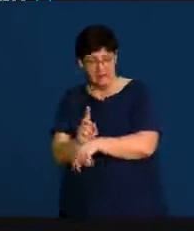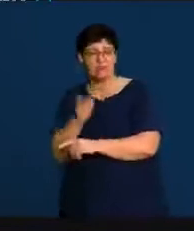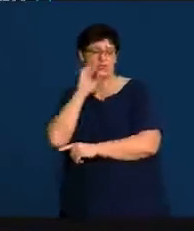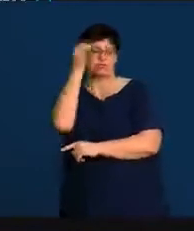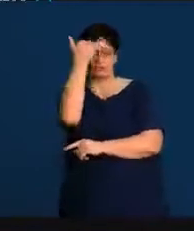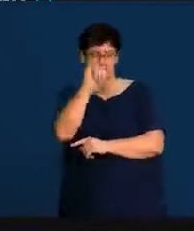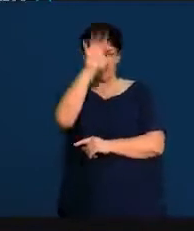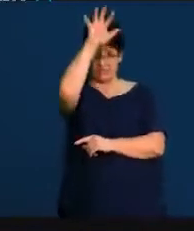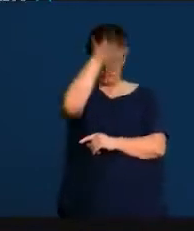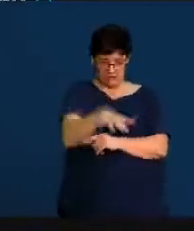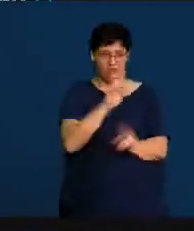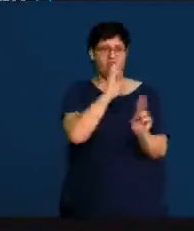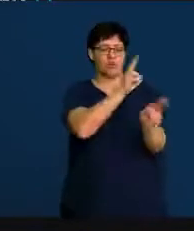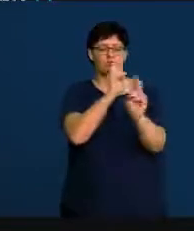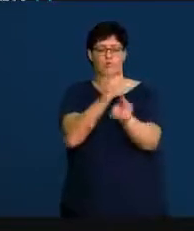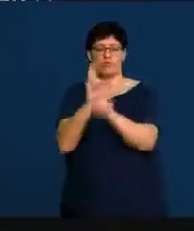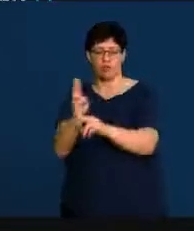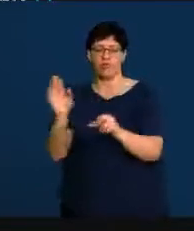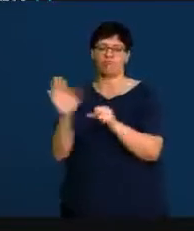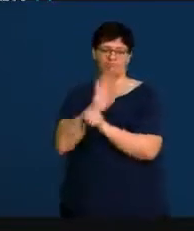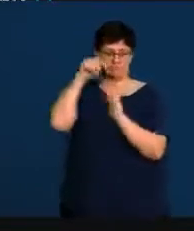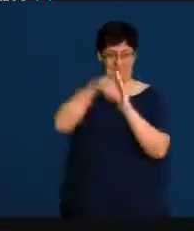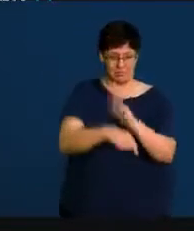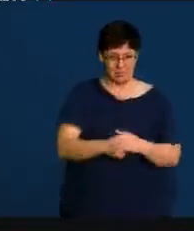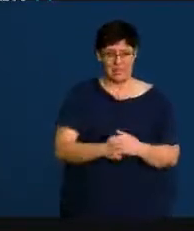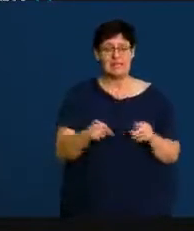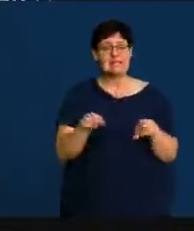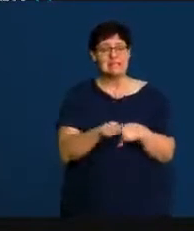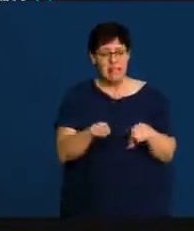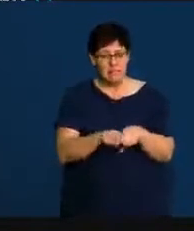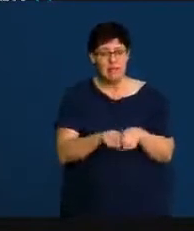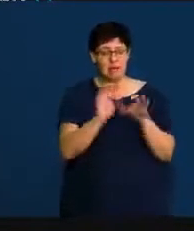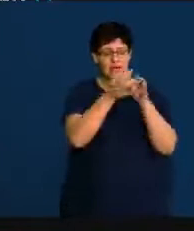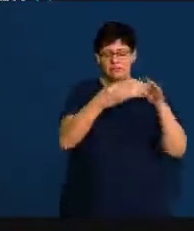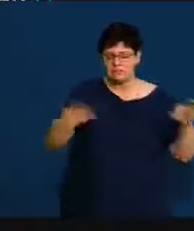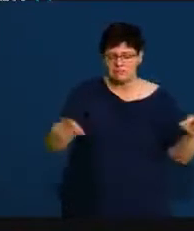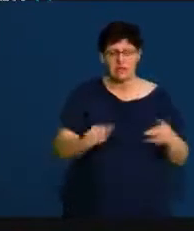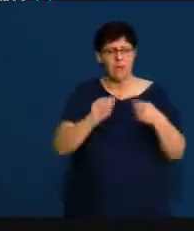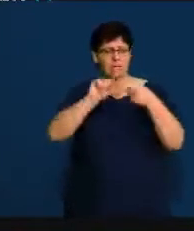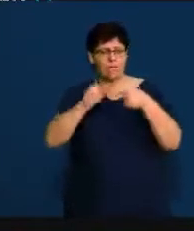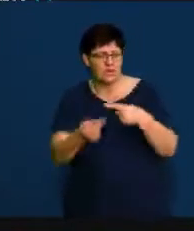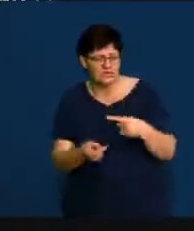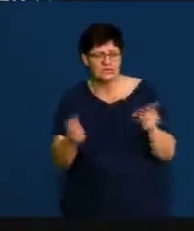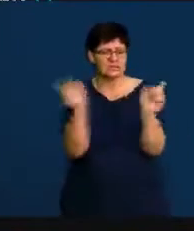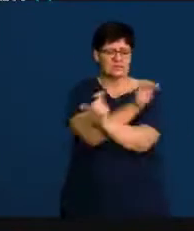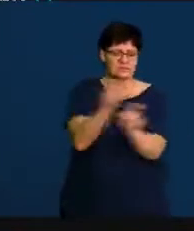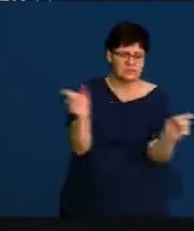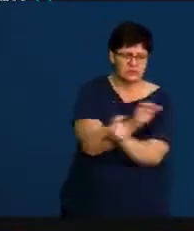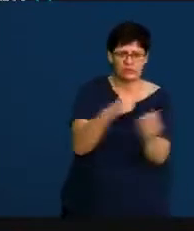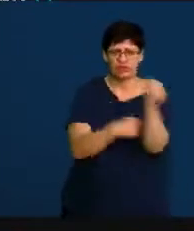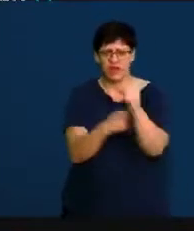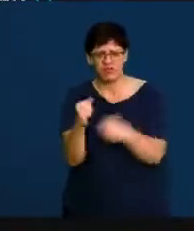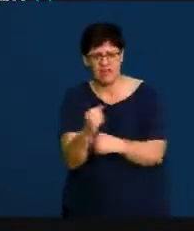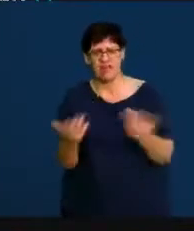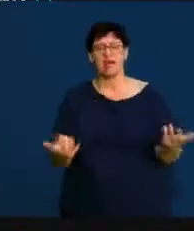check all your responses thoroughly, including phrasings, punctuations, sentence structures,